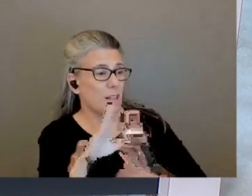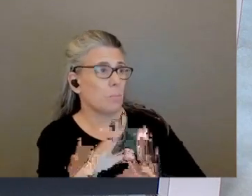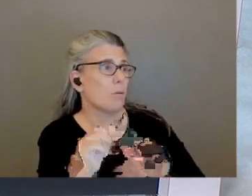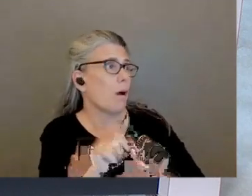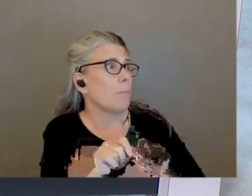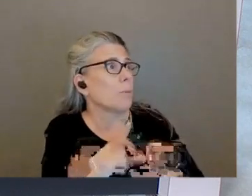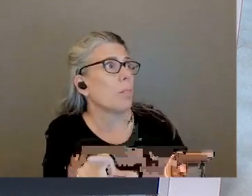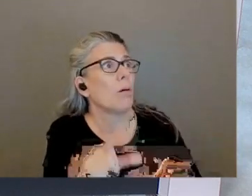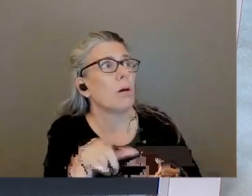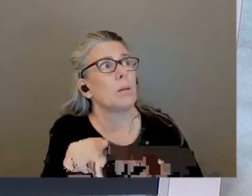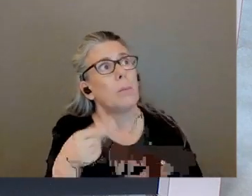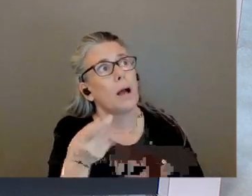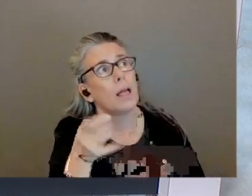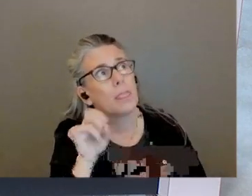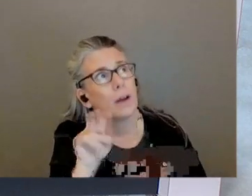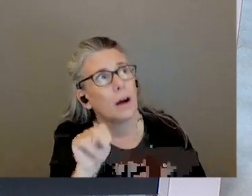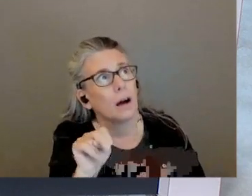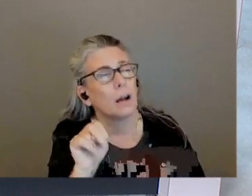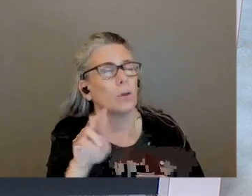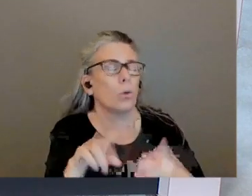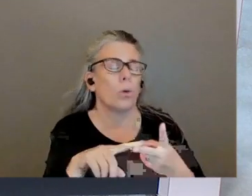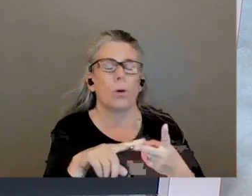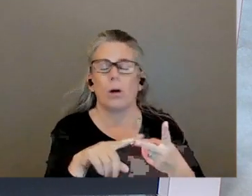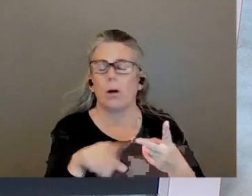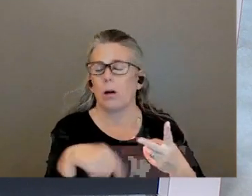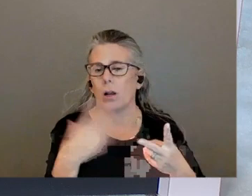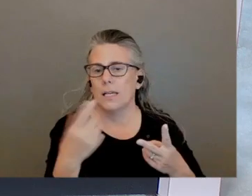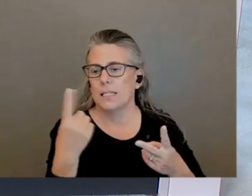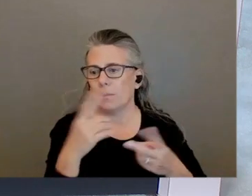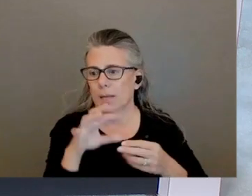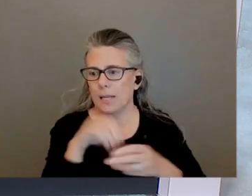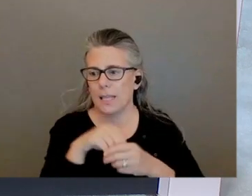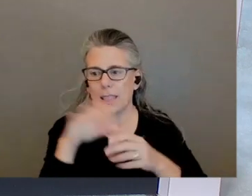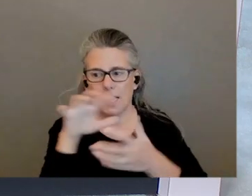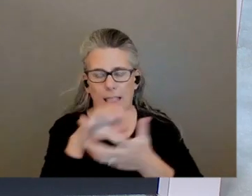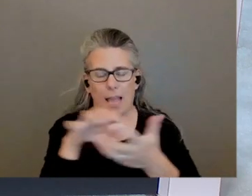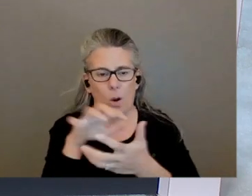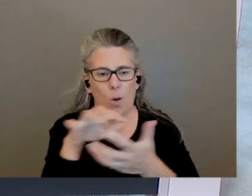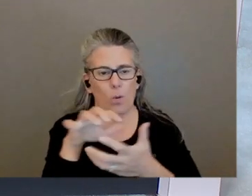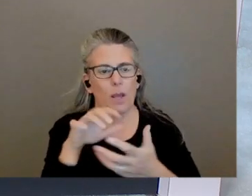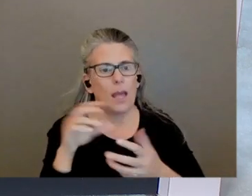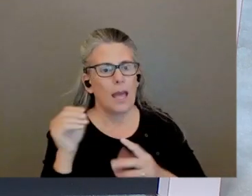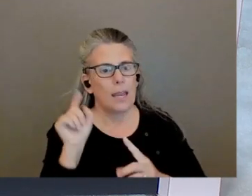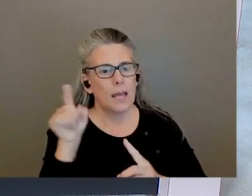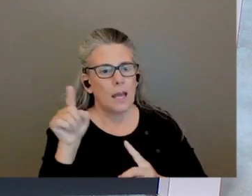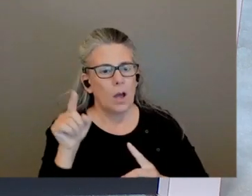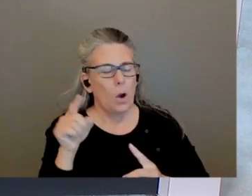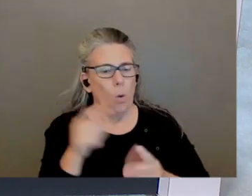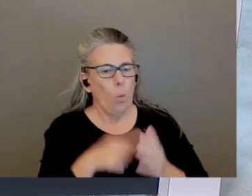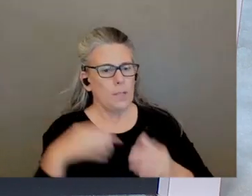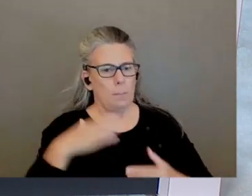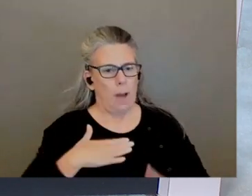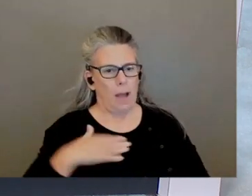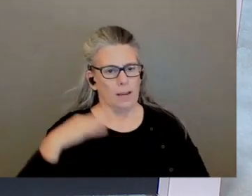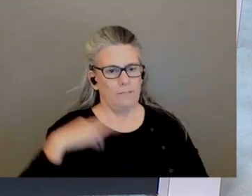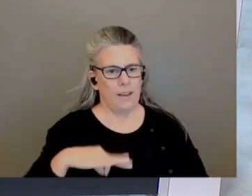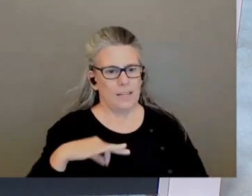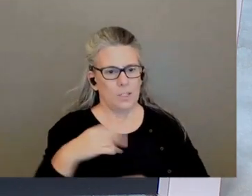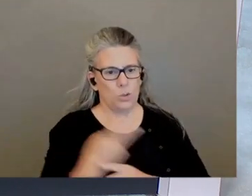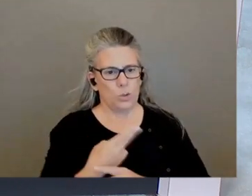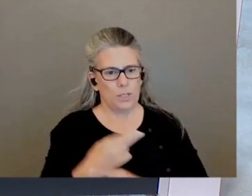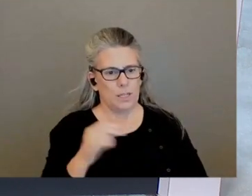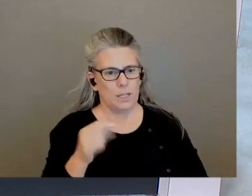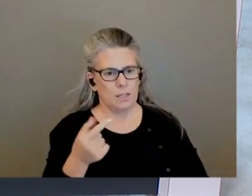or maybe I'm running data analytics in the cloud. What type of advantage can I have by using Graviton3? So the